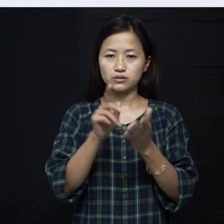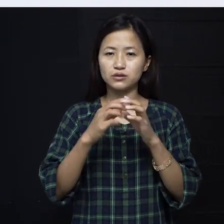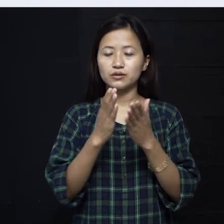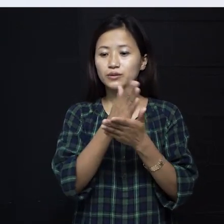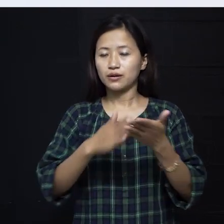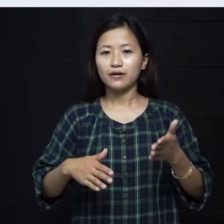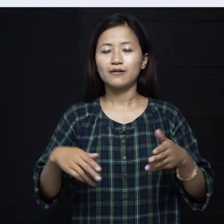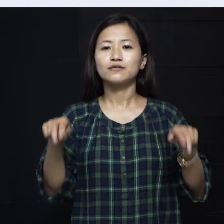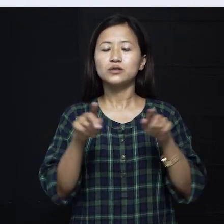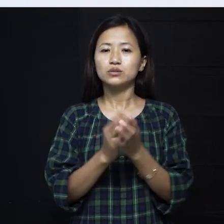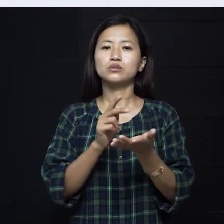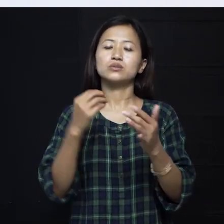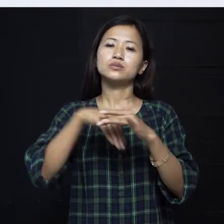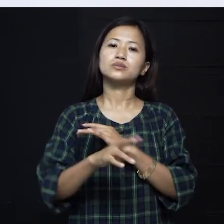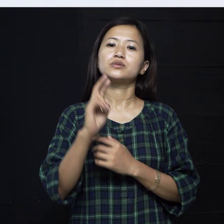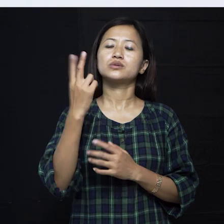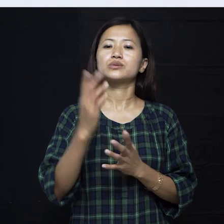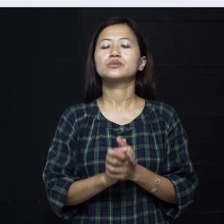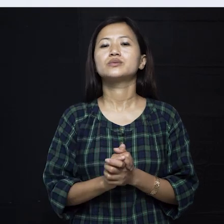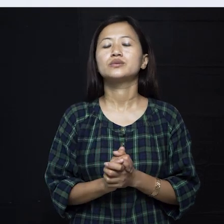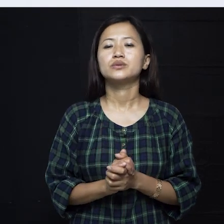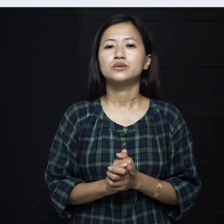into two: print media and